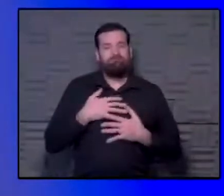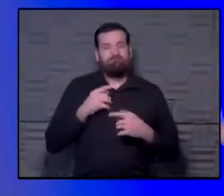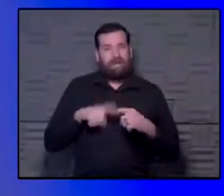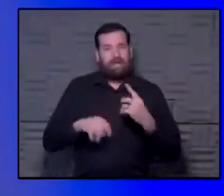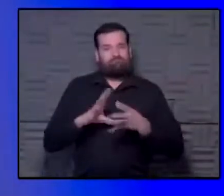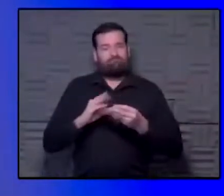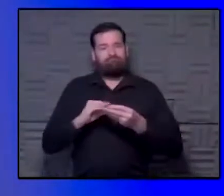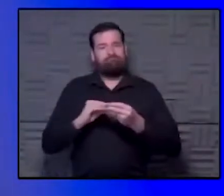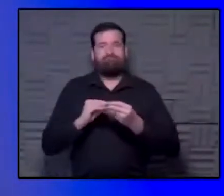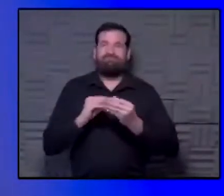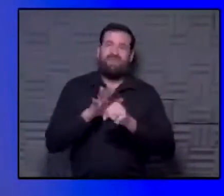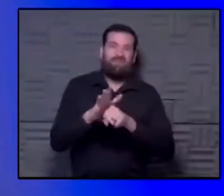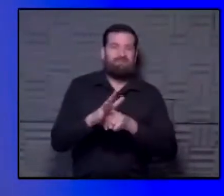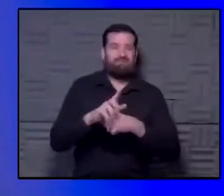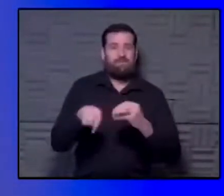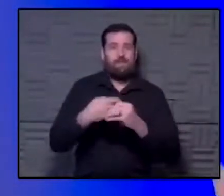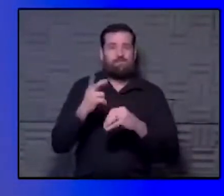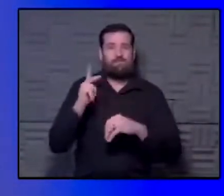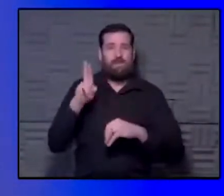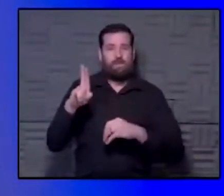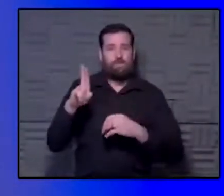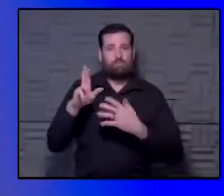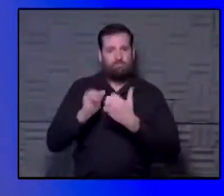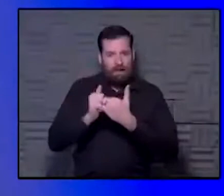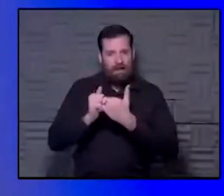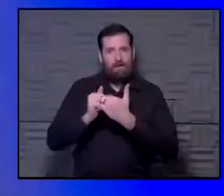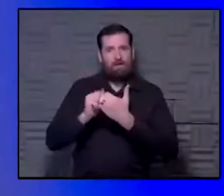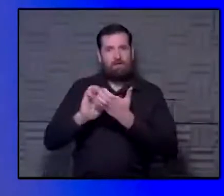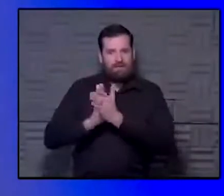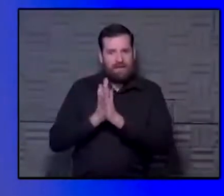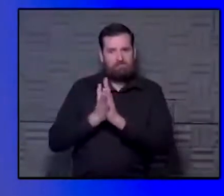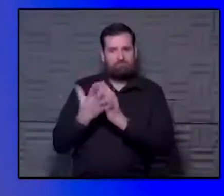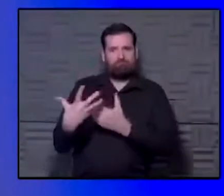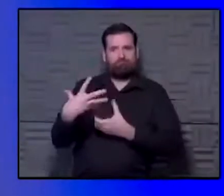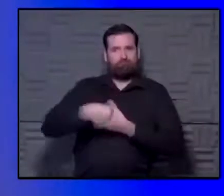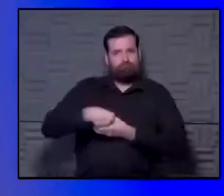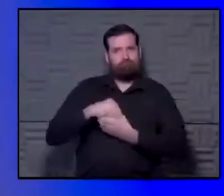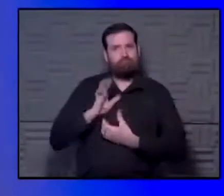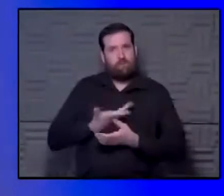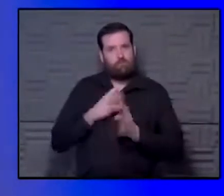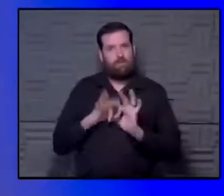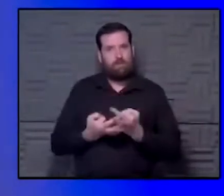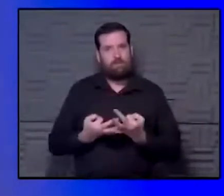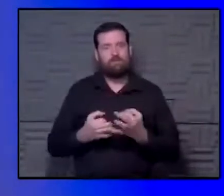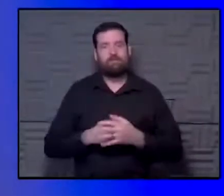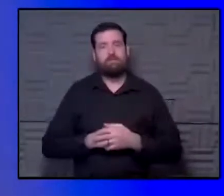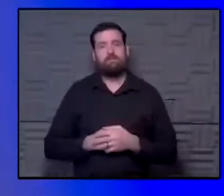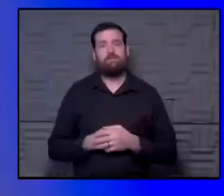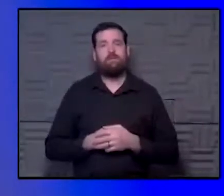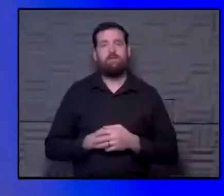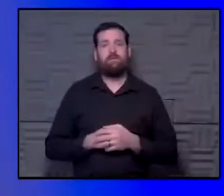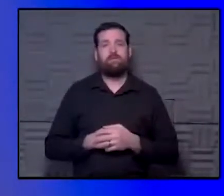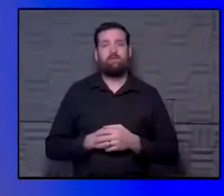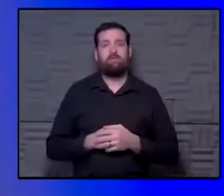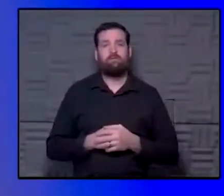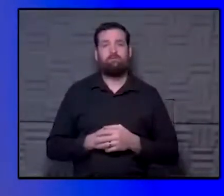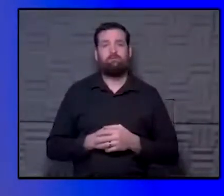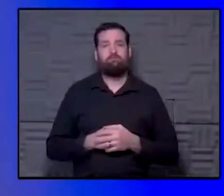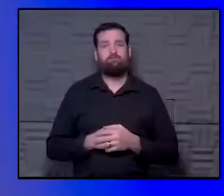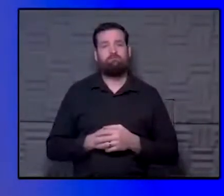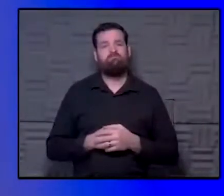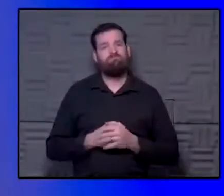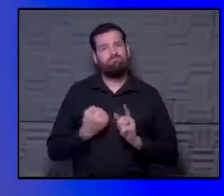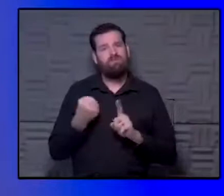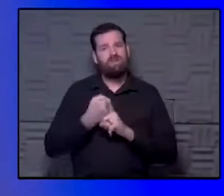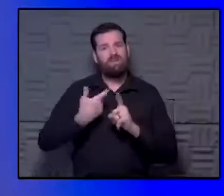about what KU, how they became our immediate family also. So it's